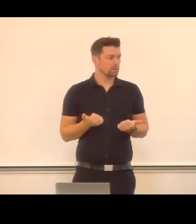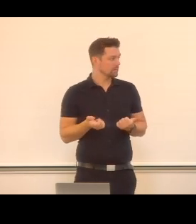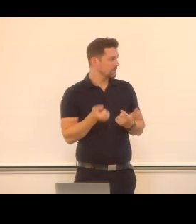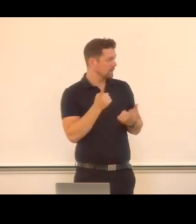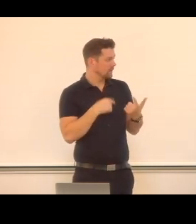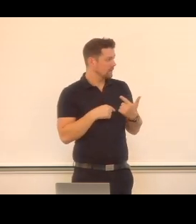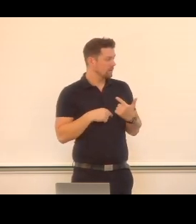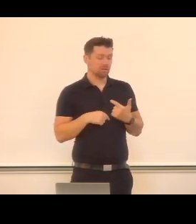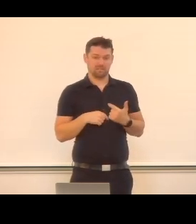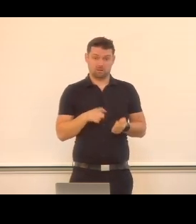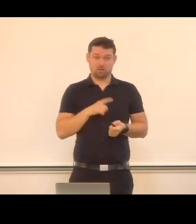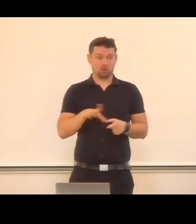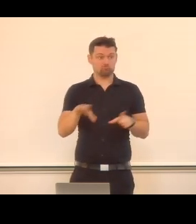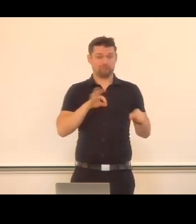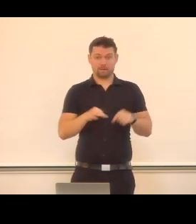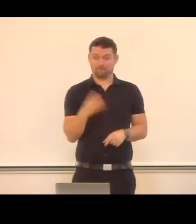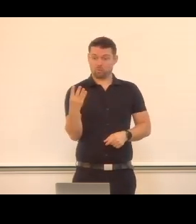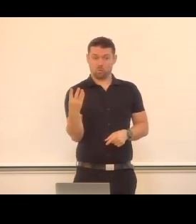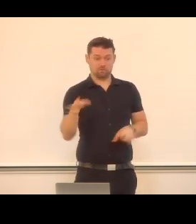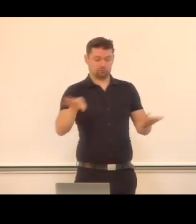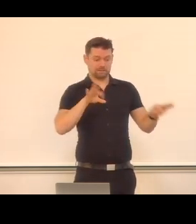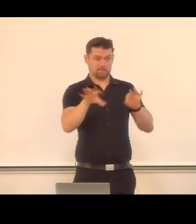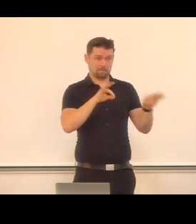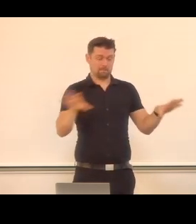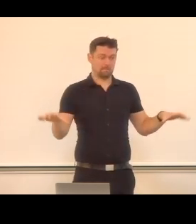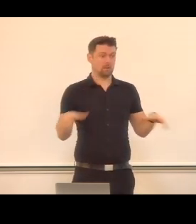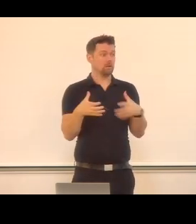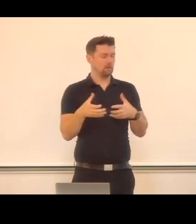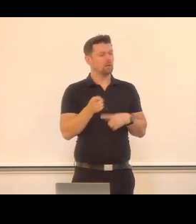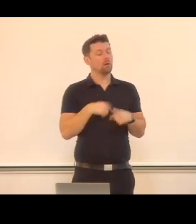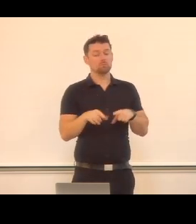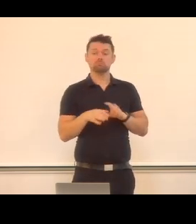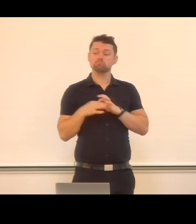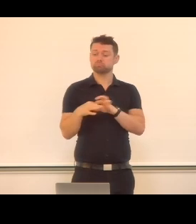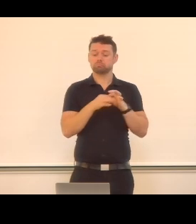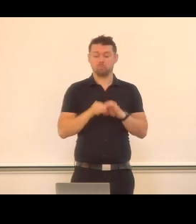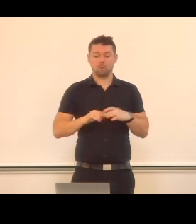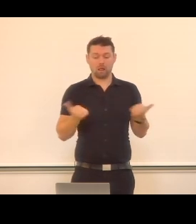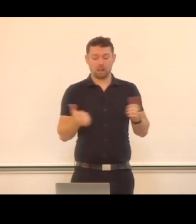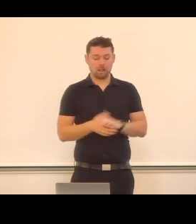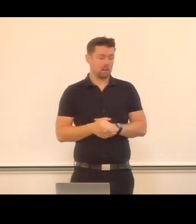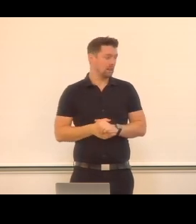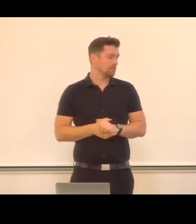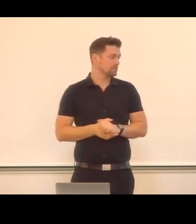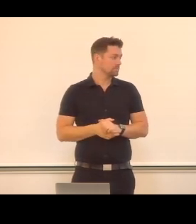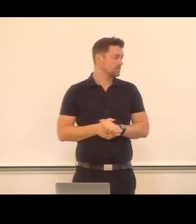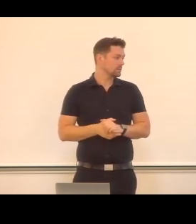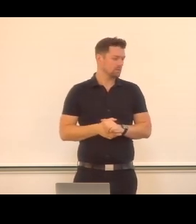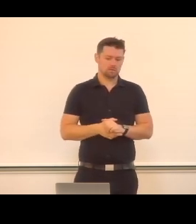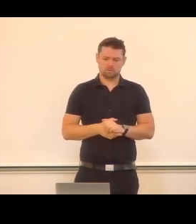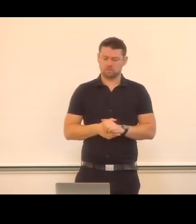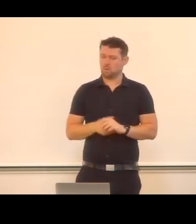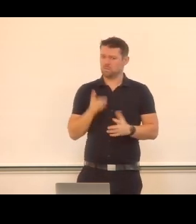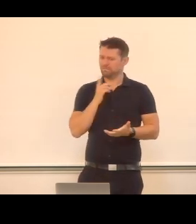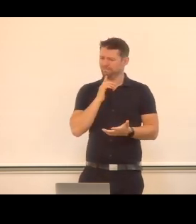well for being randomly selected, randomly put together, and then executing the mission within 2 weeks. So great Analogue